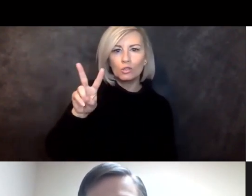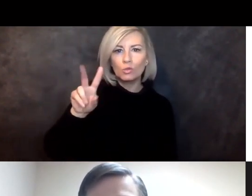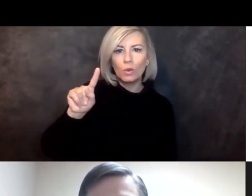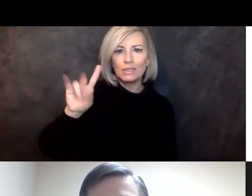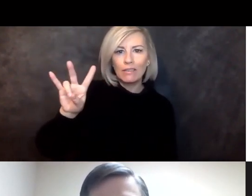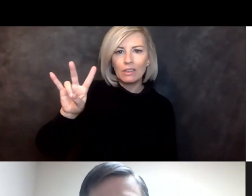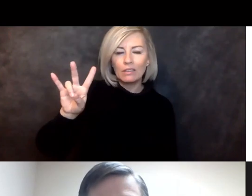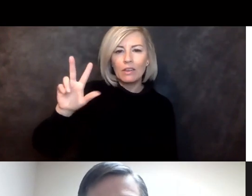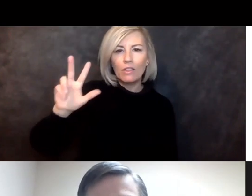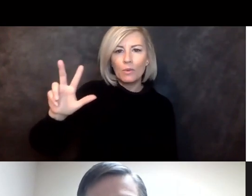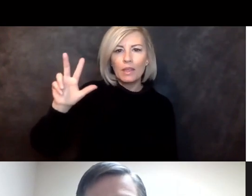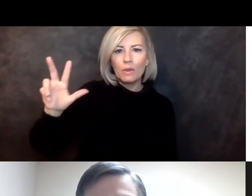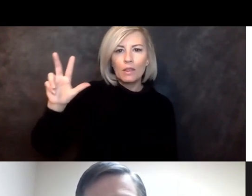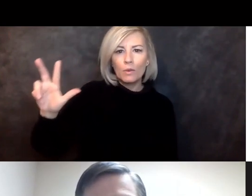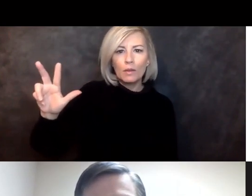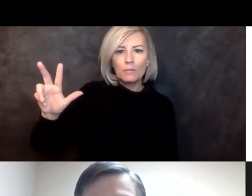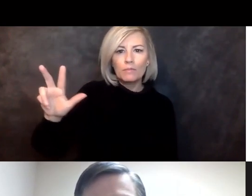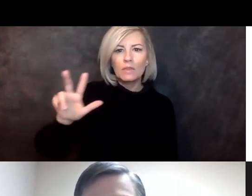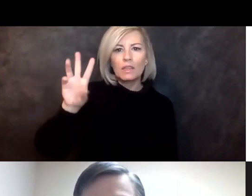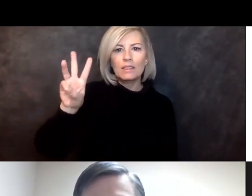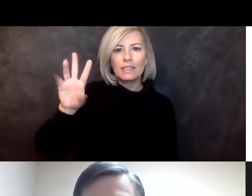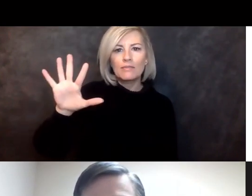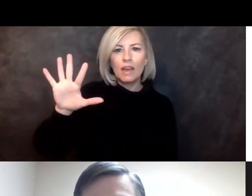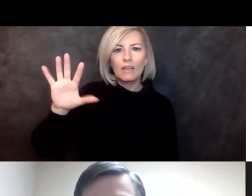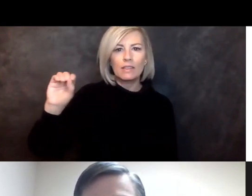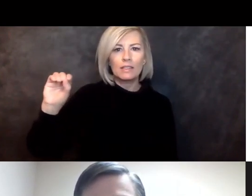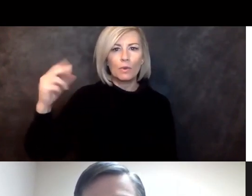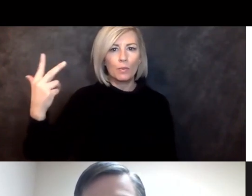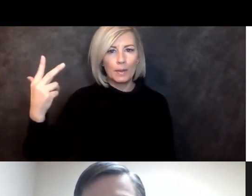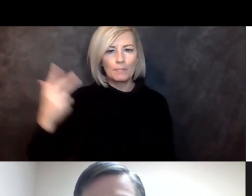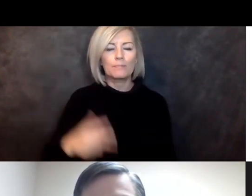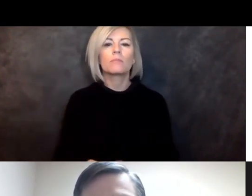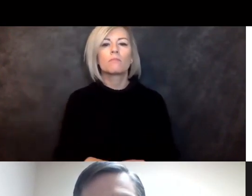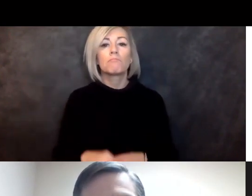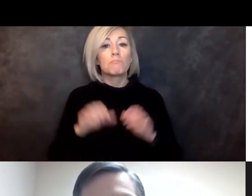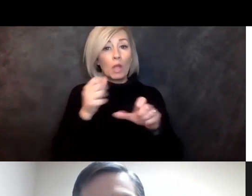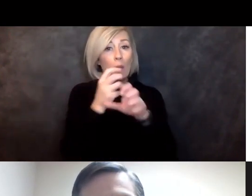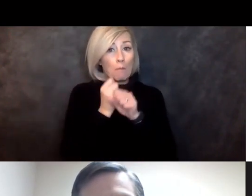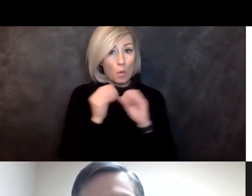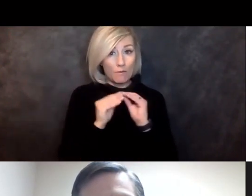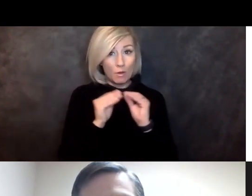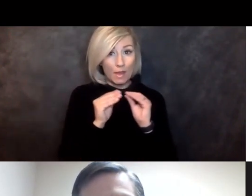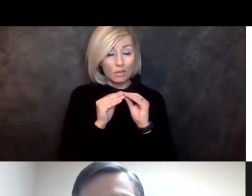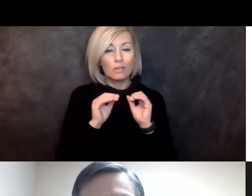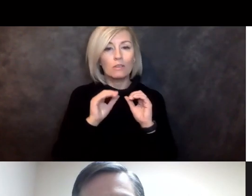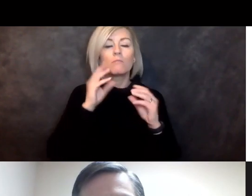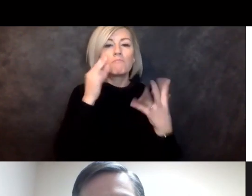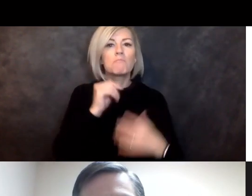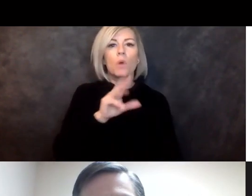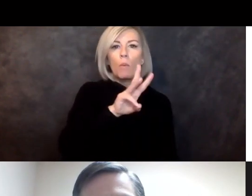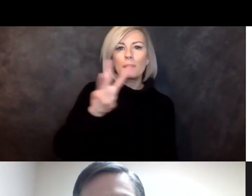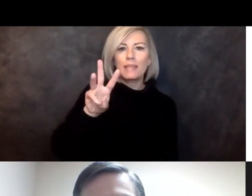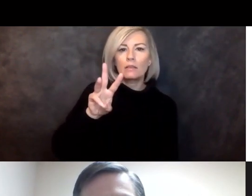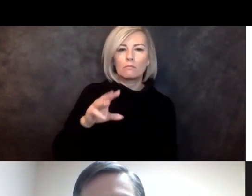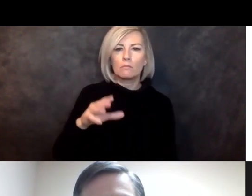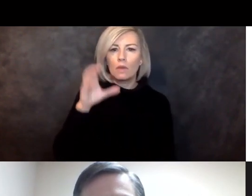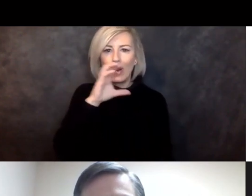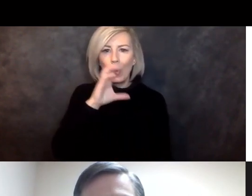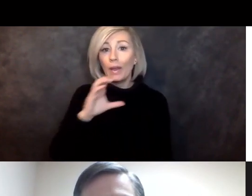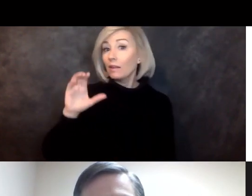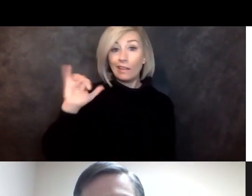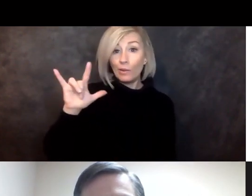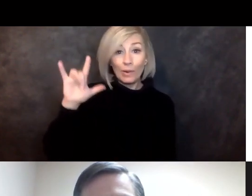-333-6503. You can get more information by going to our website. Just Google Illinois